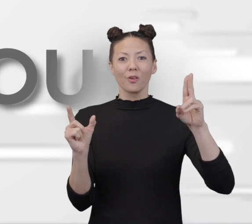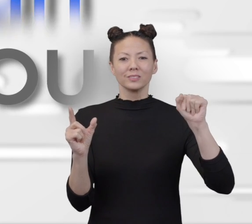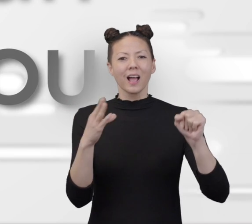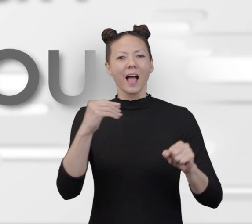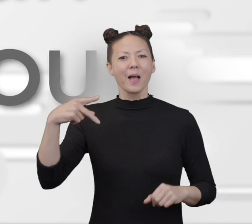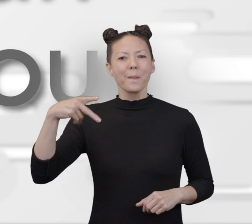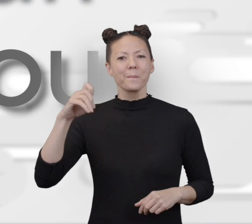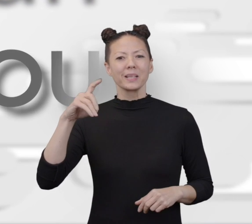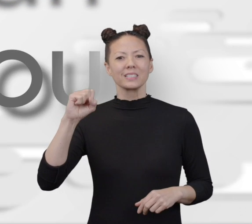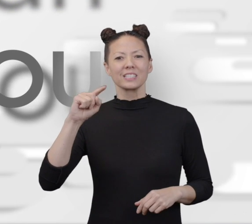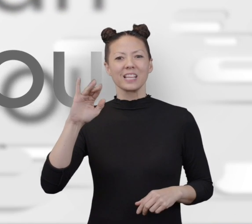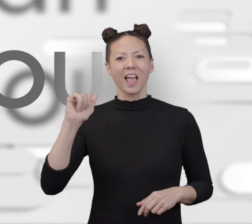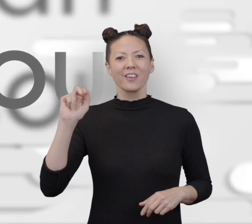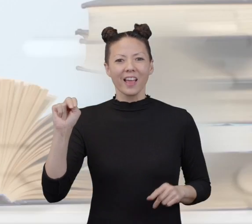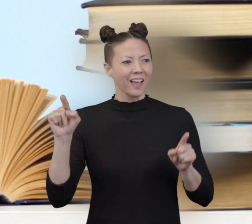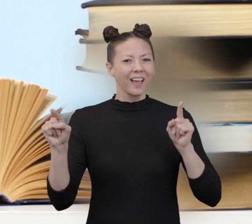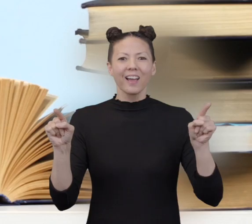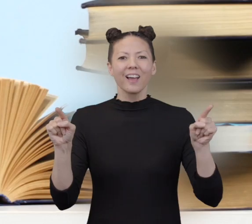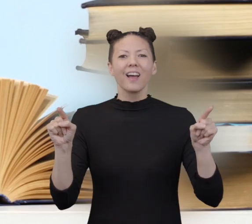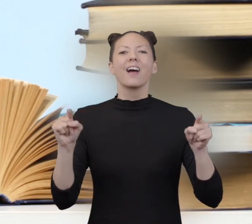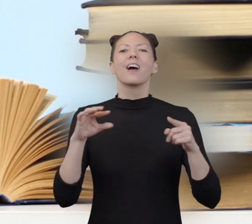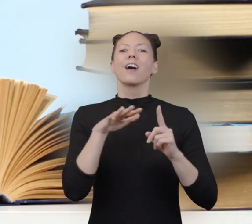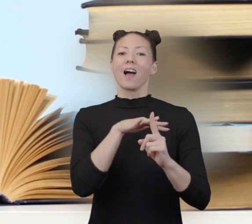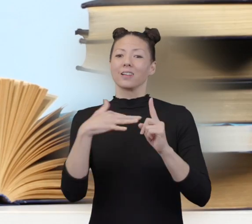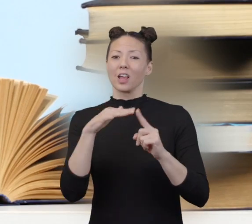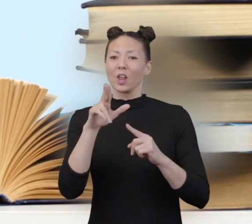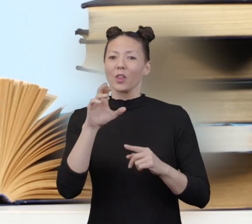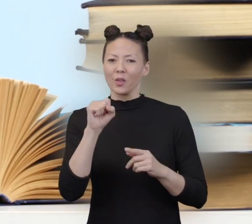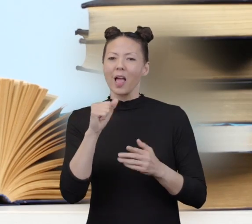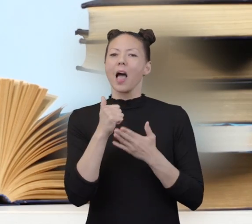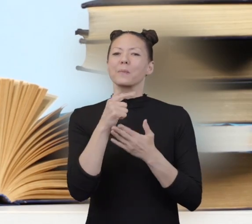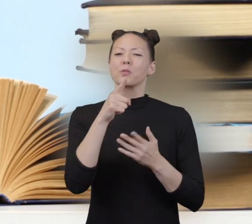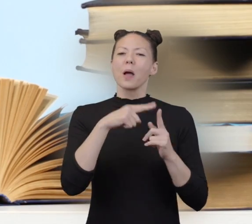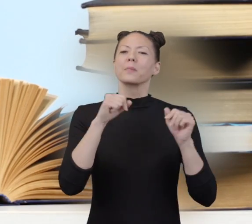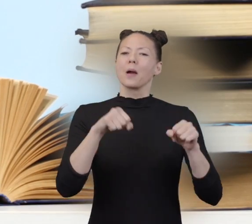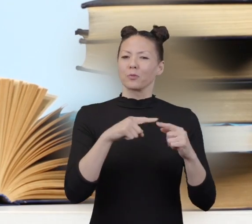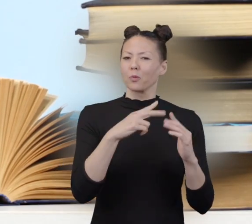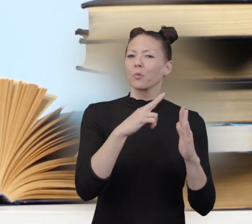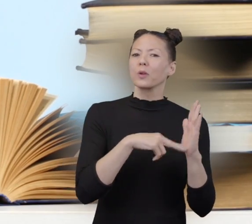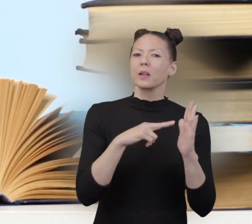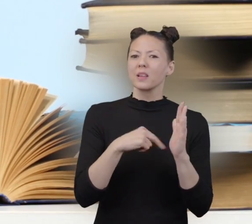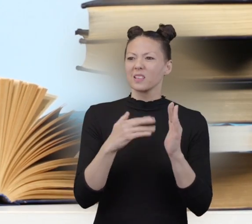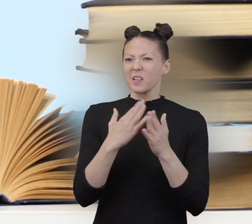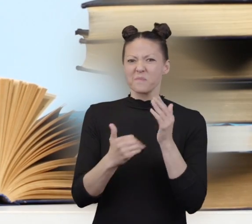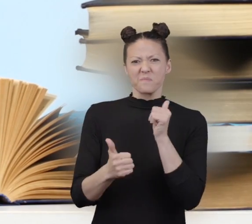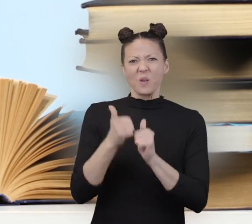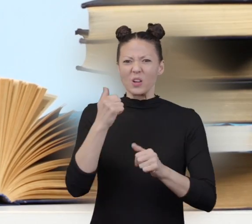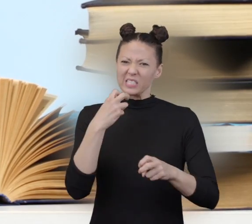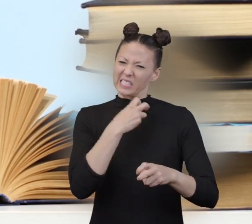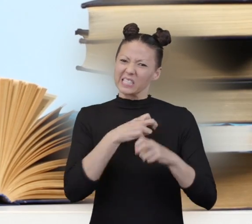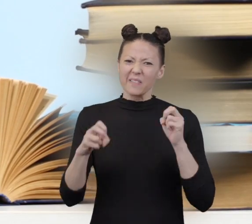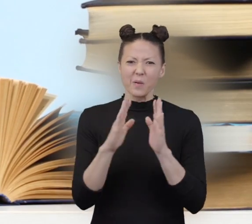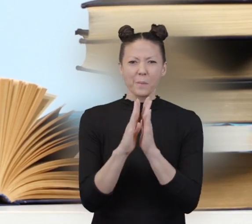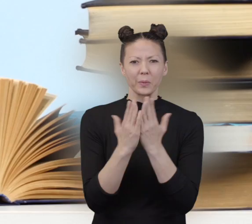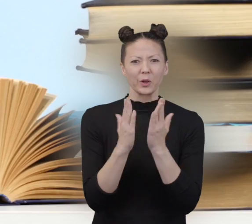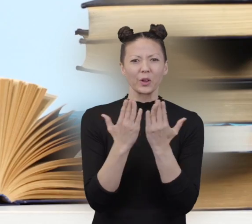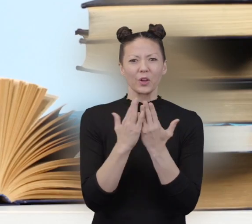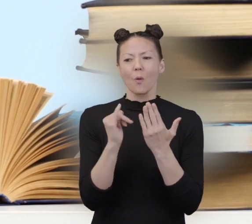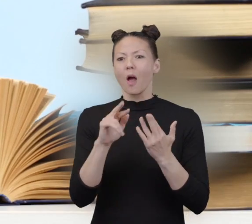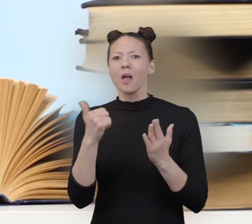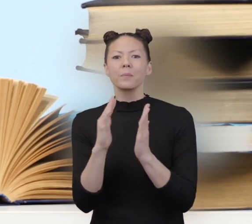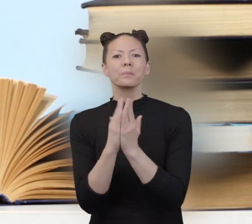and pedestrian. Context clues also help you to be able to read more difficult books and other